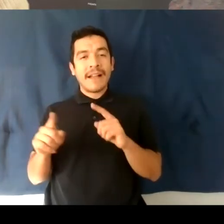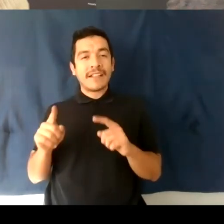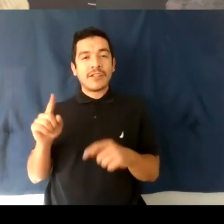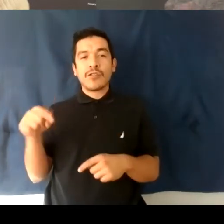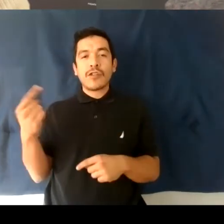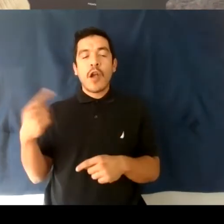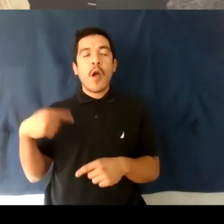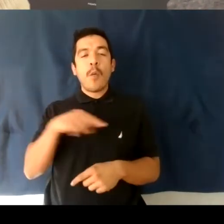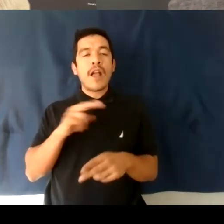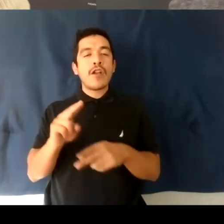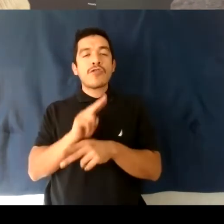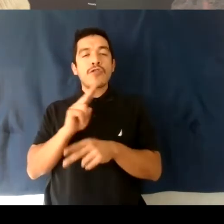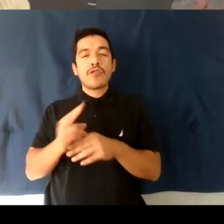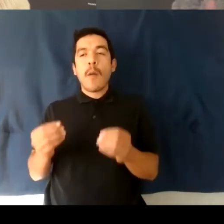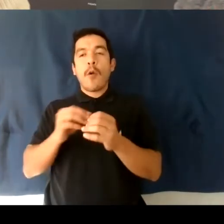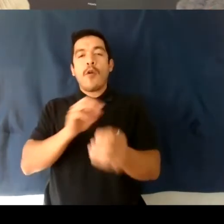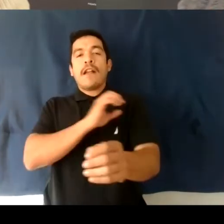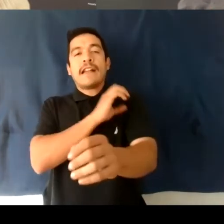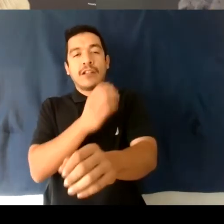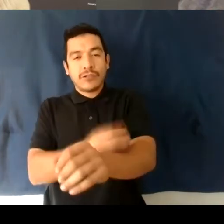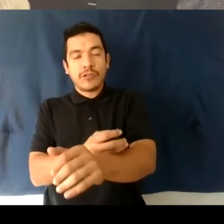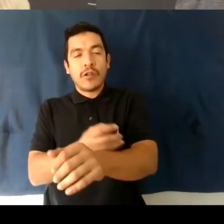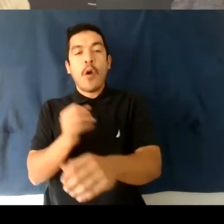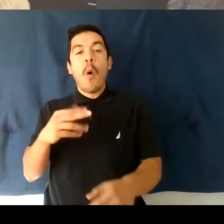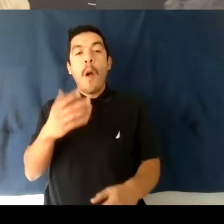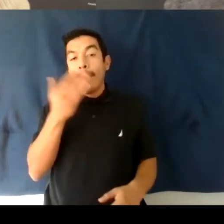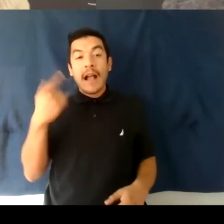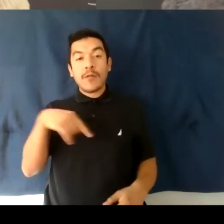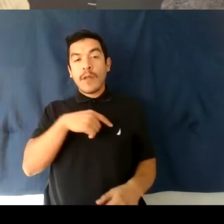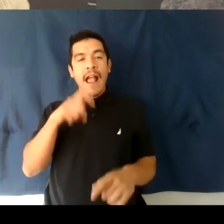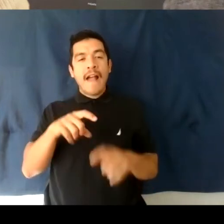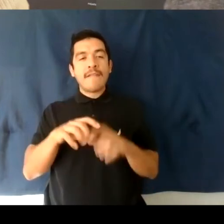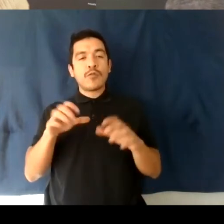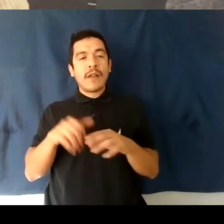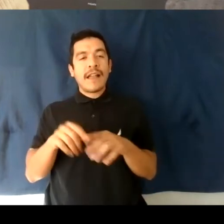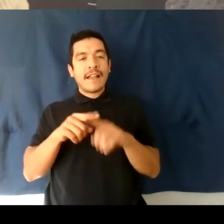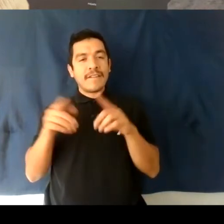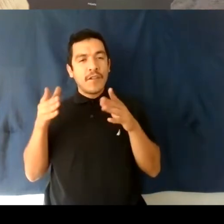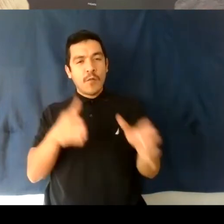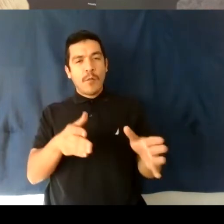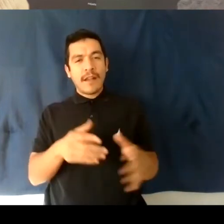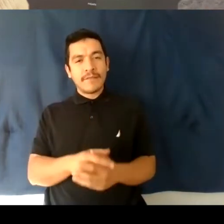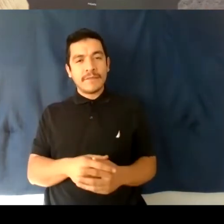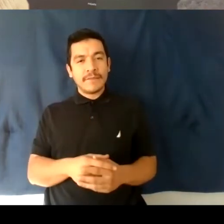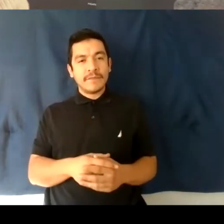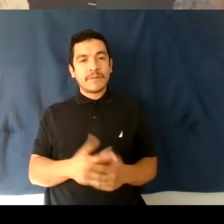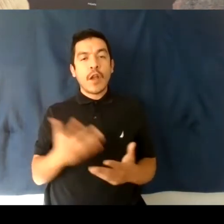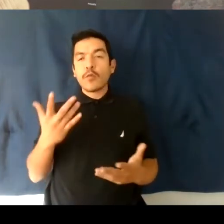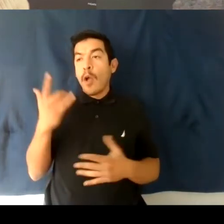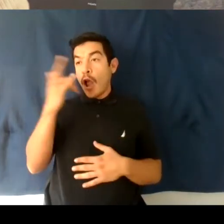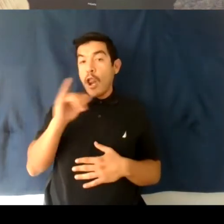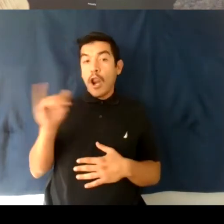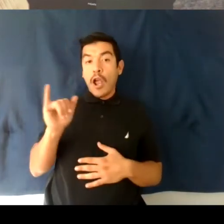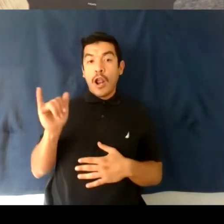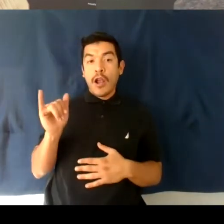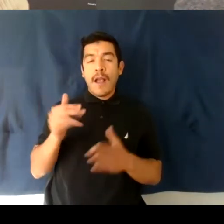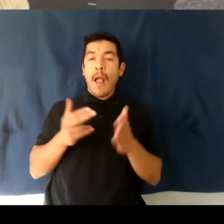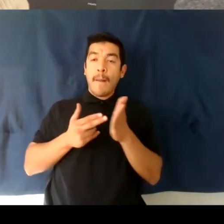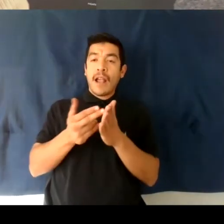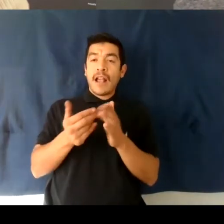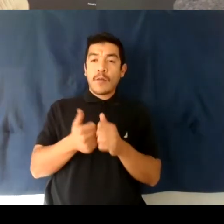just we use a certain amount of energy, or we because we have to do it in a different way. So what does that look like? And being honest